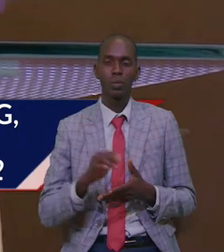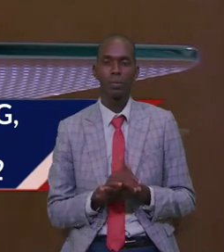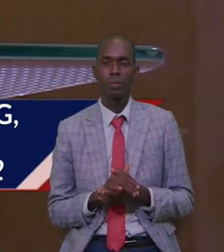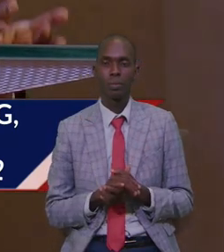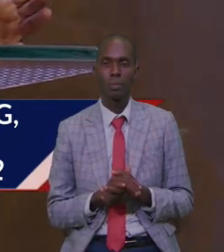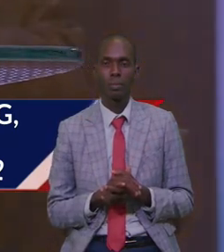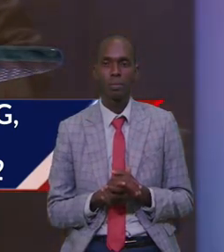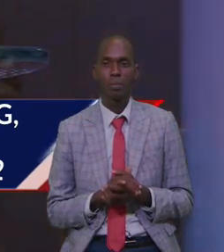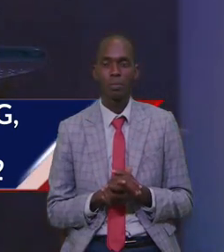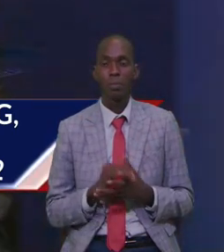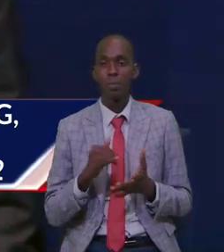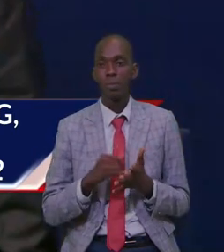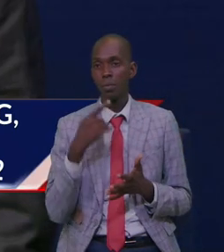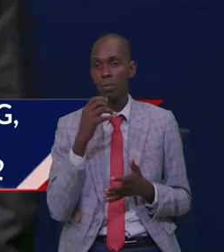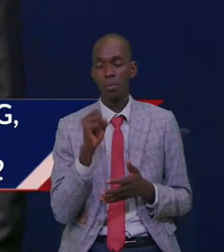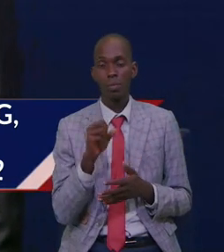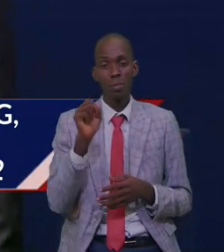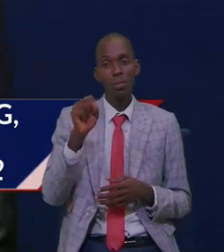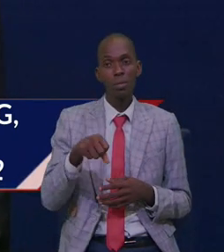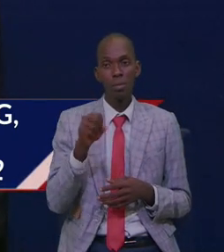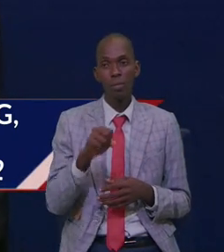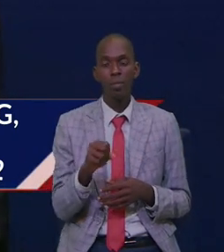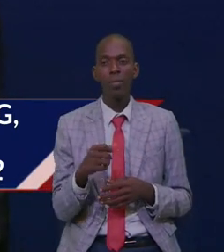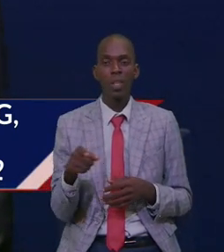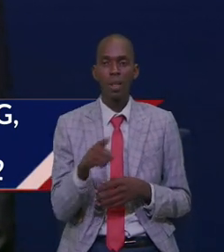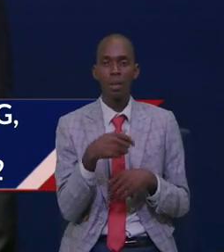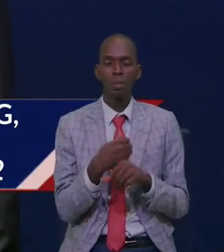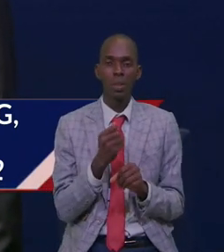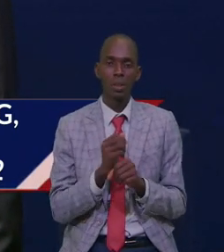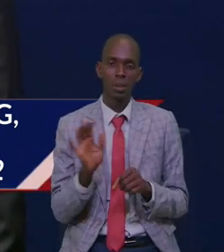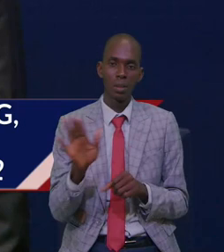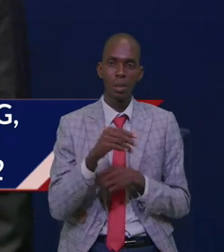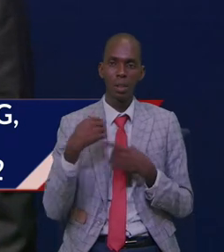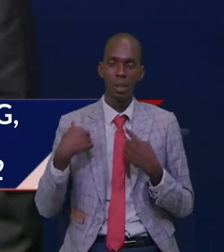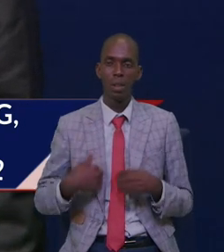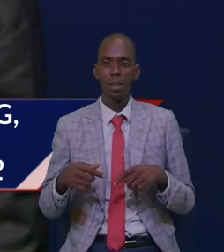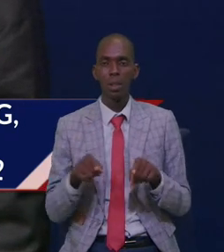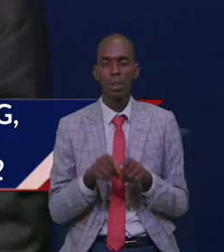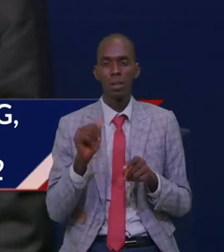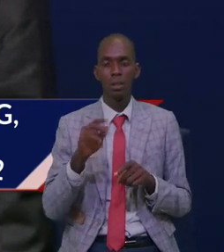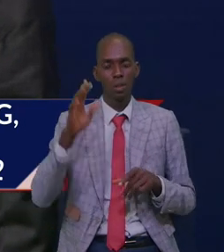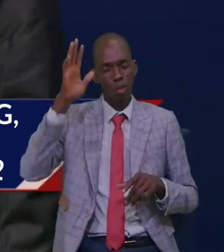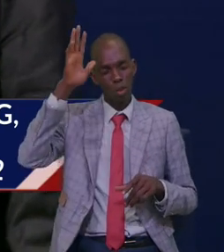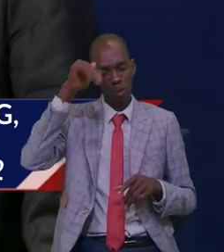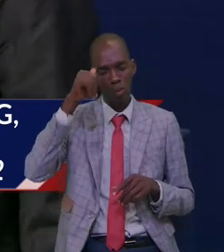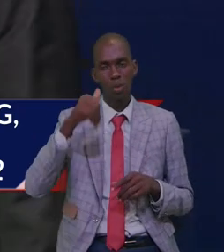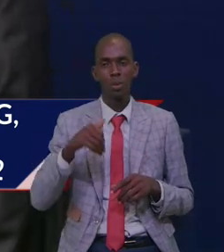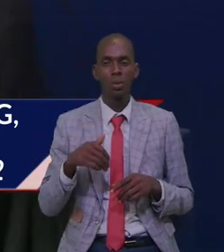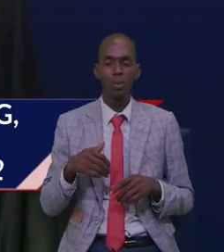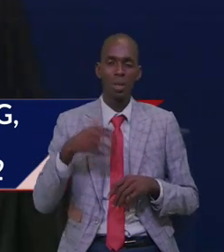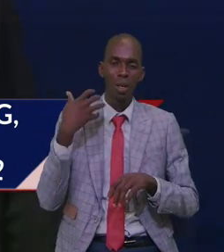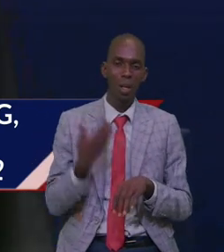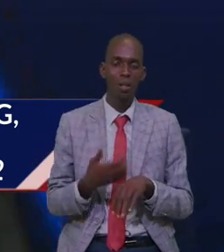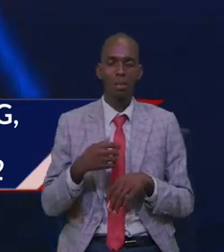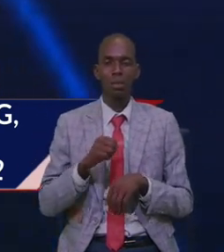verse 12. It says, yea, they made their hearts as an adamant stone. Yeah, there